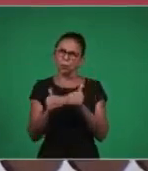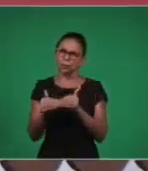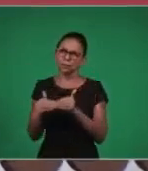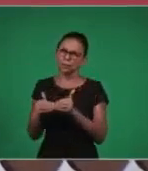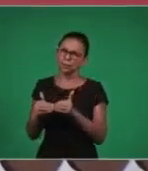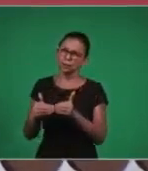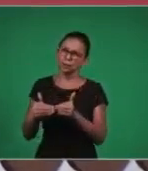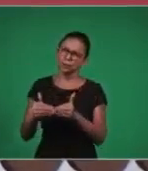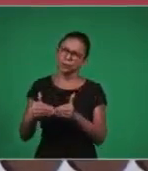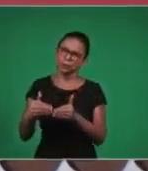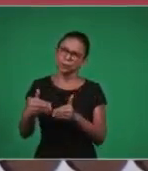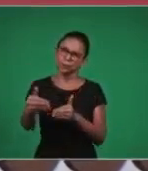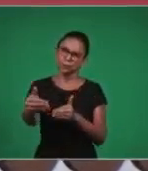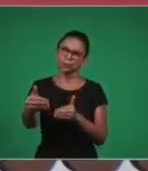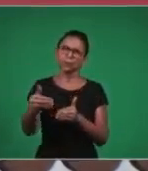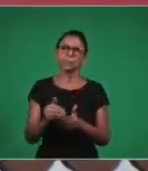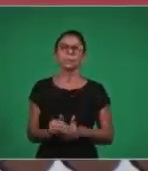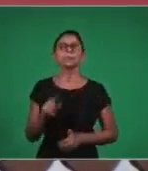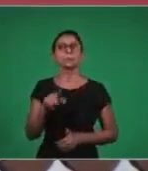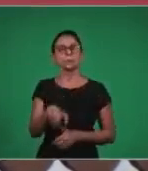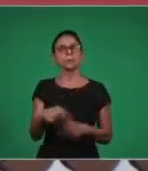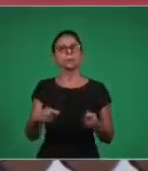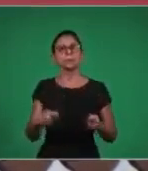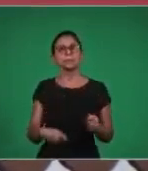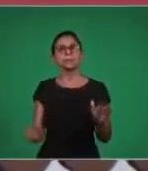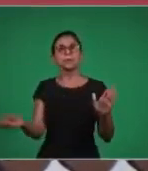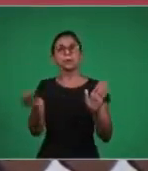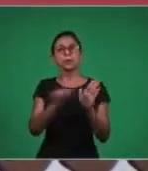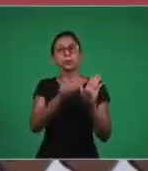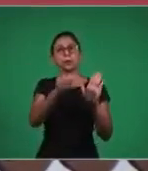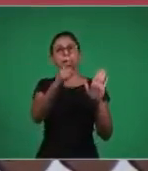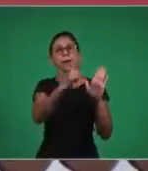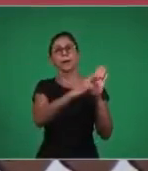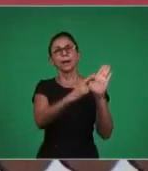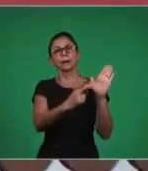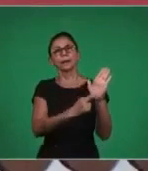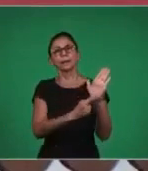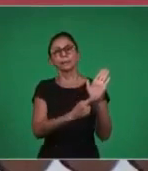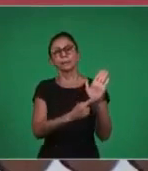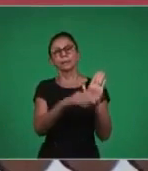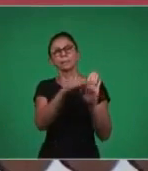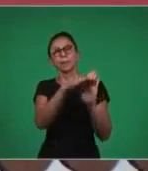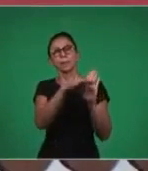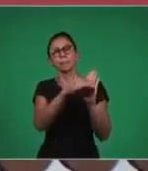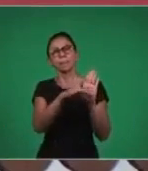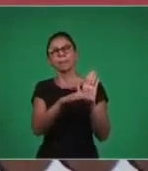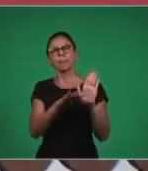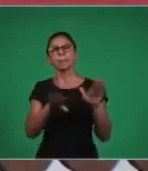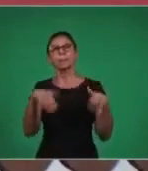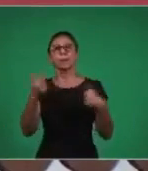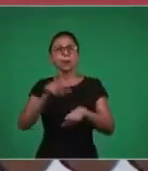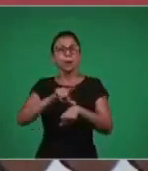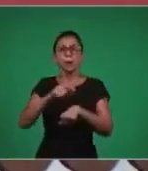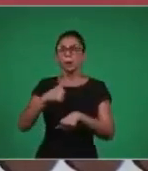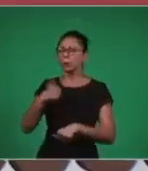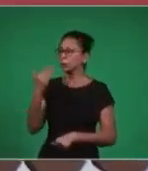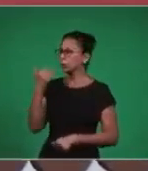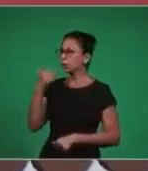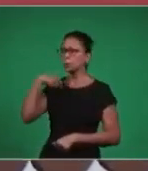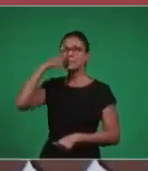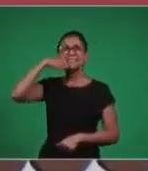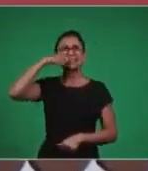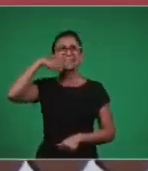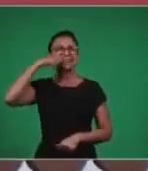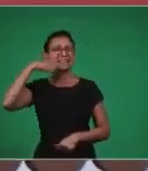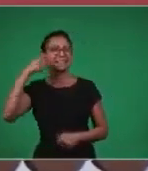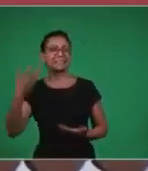routine. You need to establish a routine for your child. When do you wake up? When do I eat?